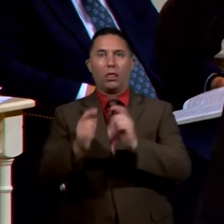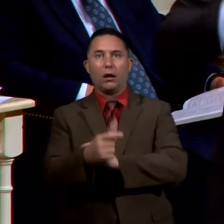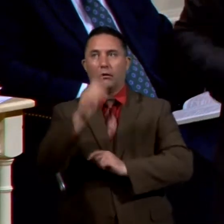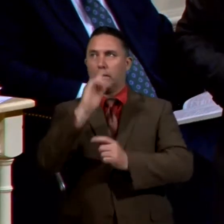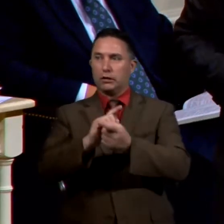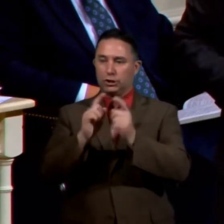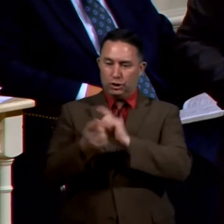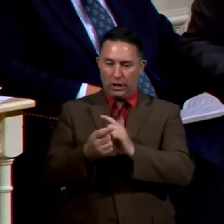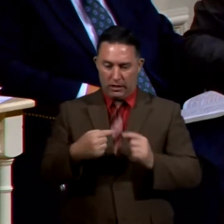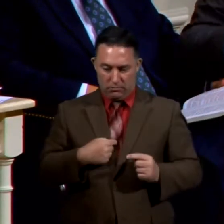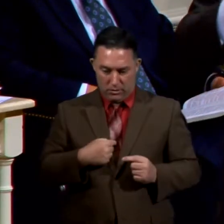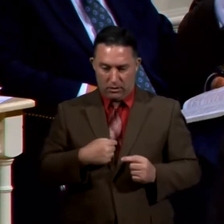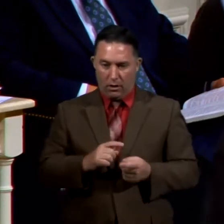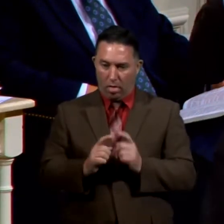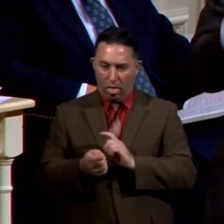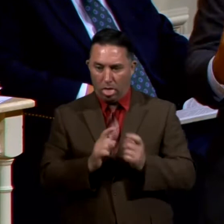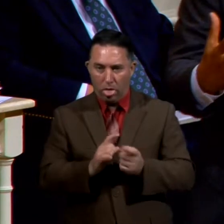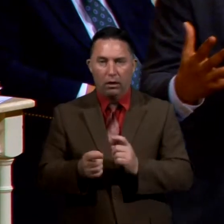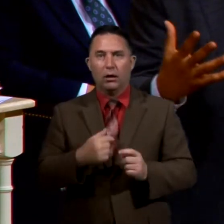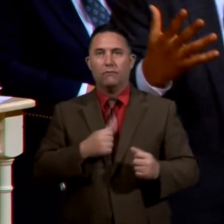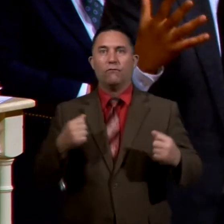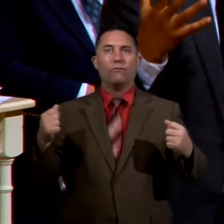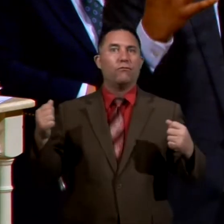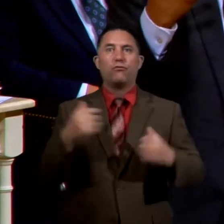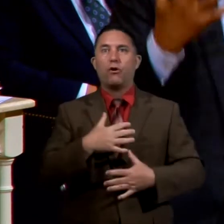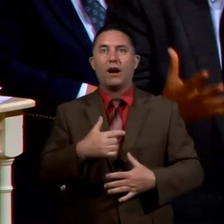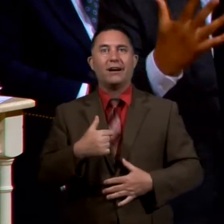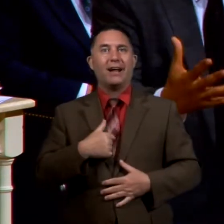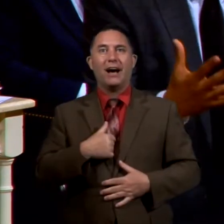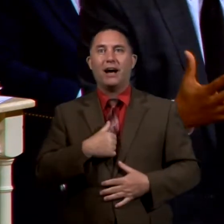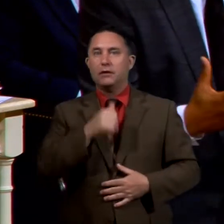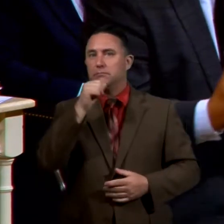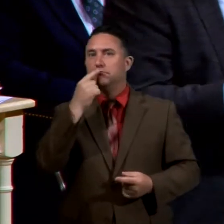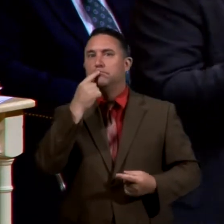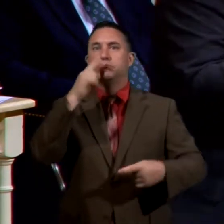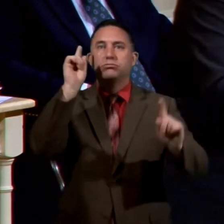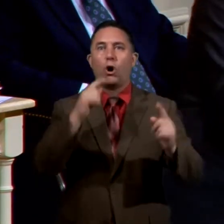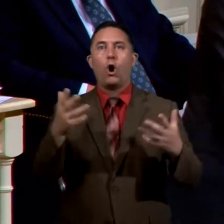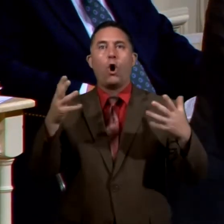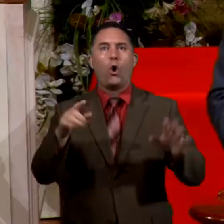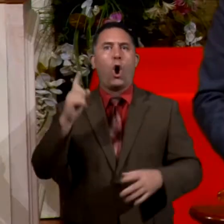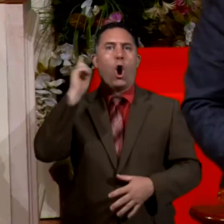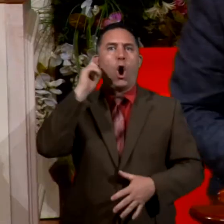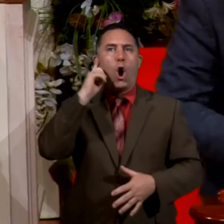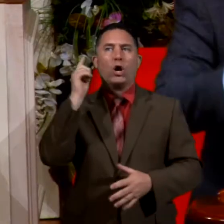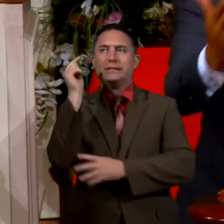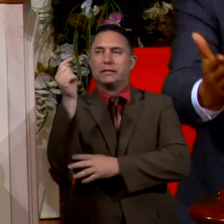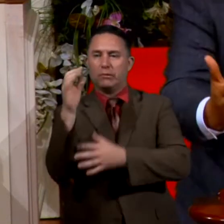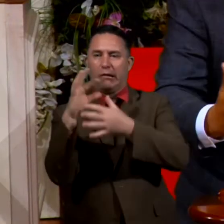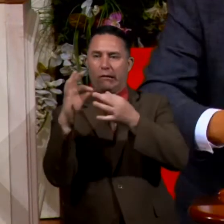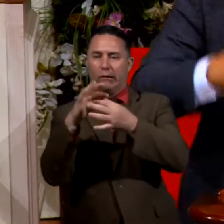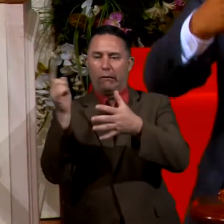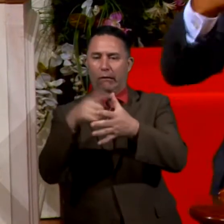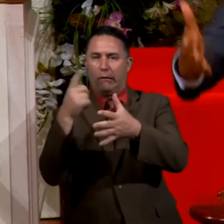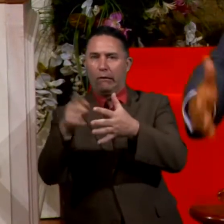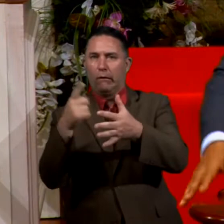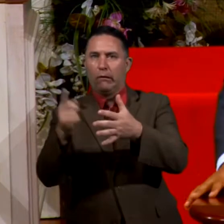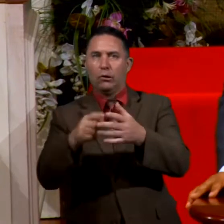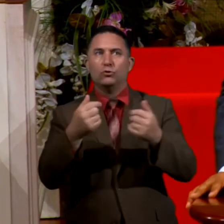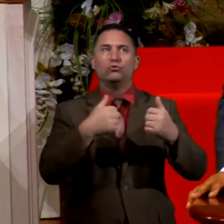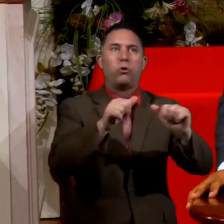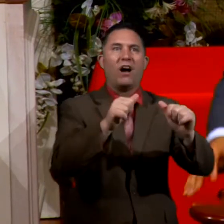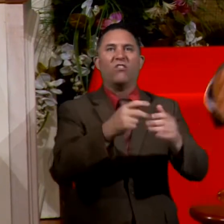God had to change in me. I was just fearful that I would not make it. I had already heard of testimonies in others that tried and